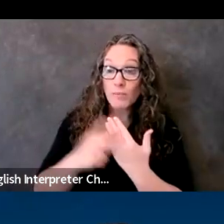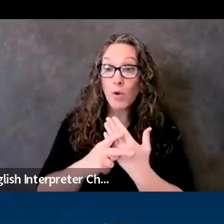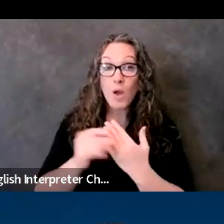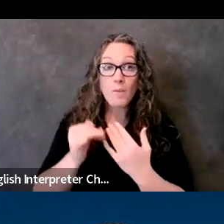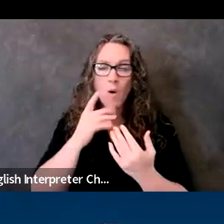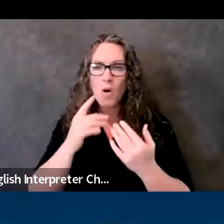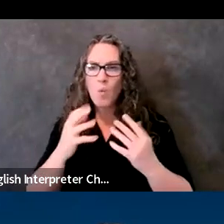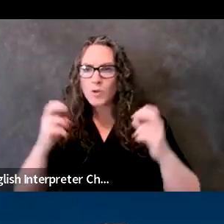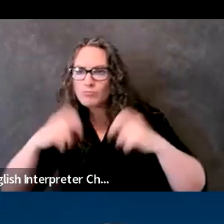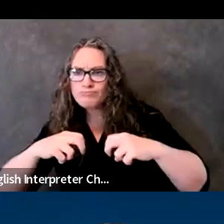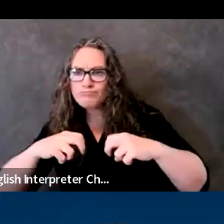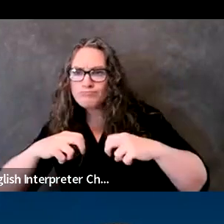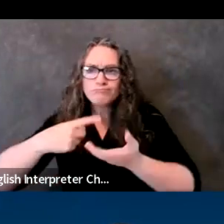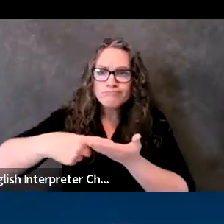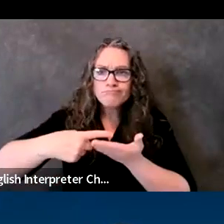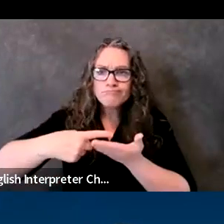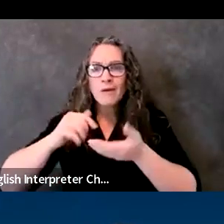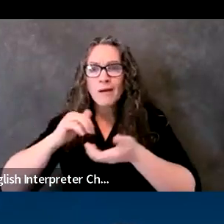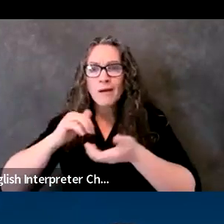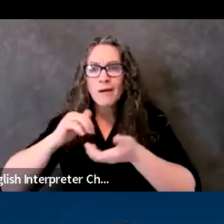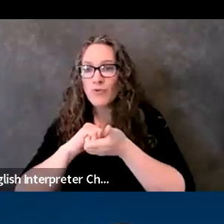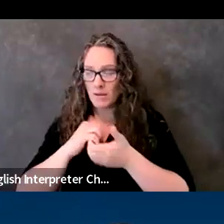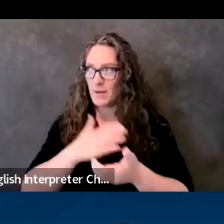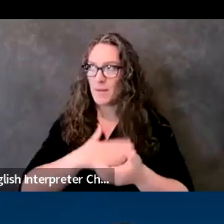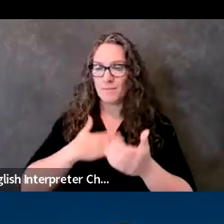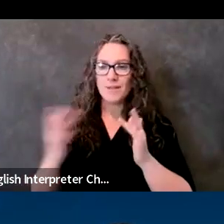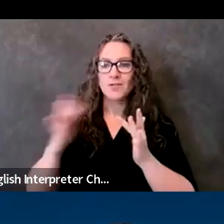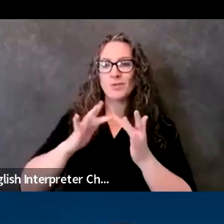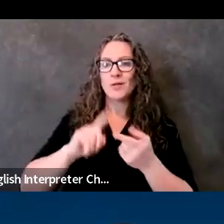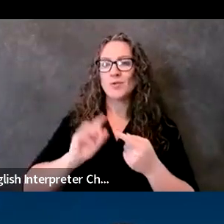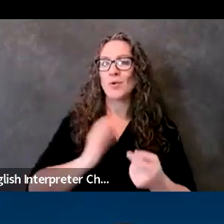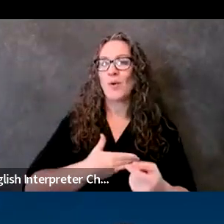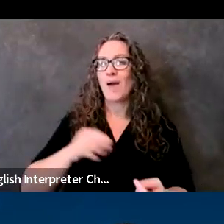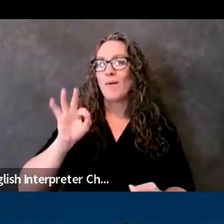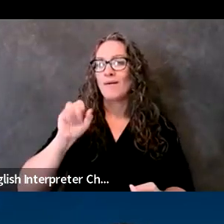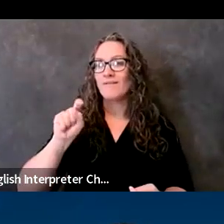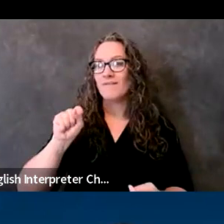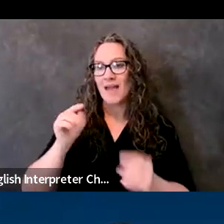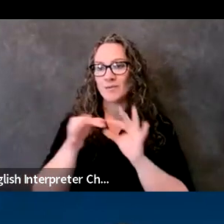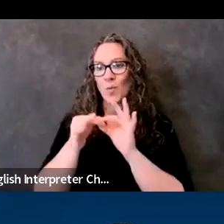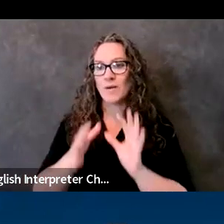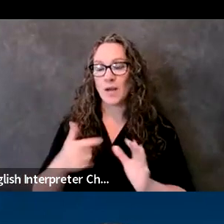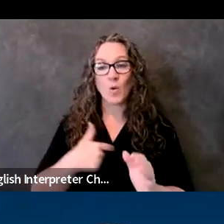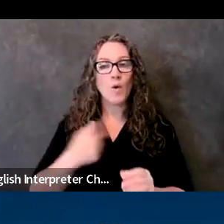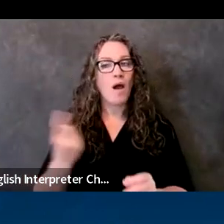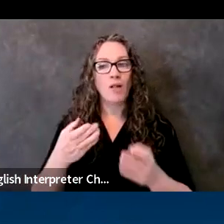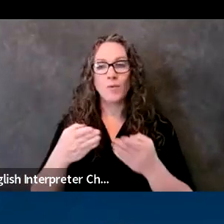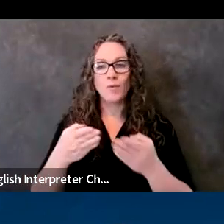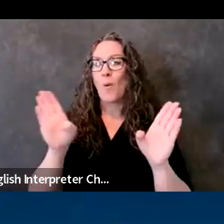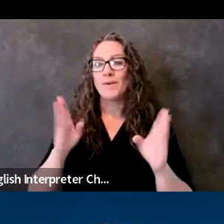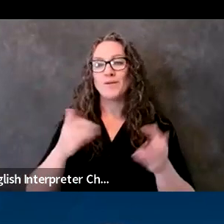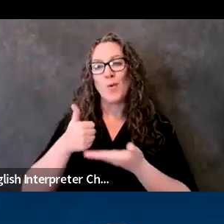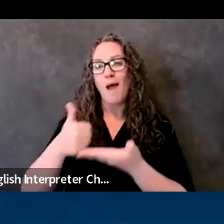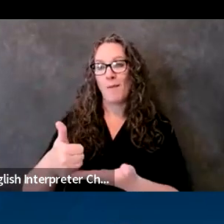and collaborate, please reach out to our FAST coordinator. We're always willing and ready to help and learn from